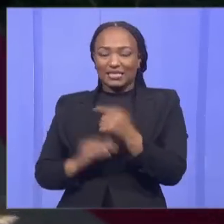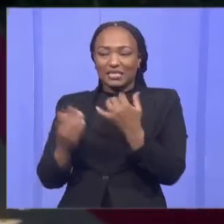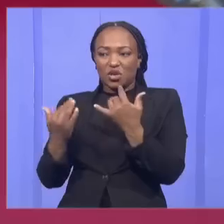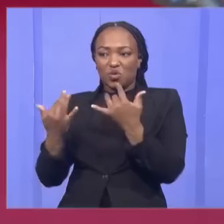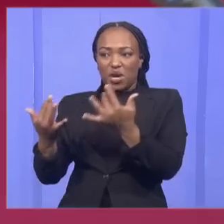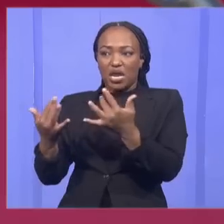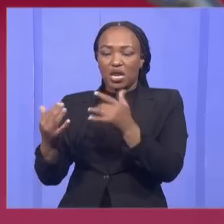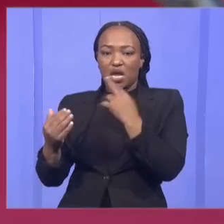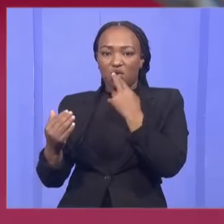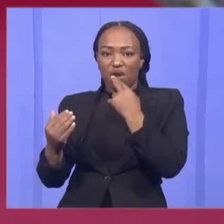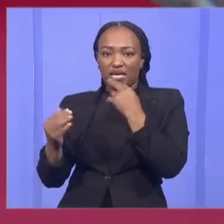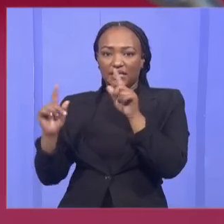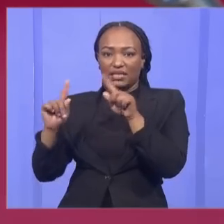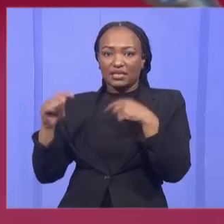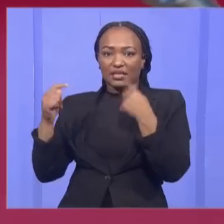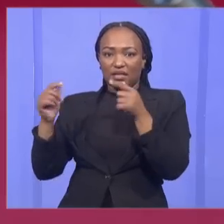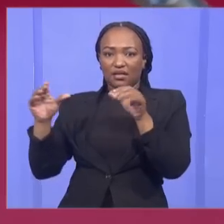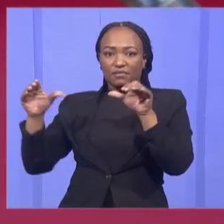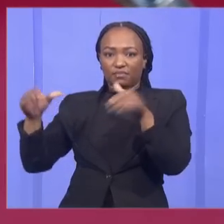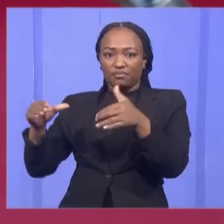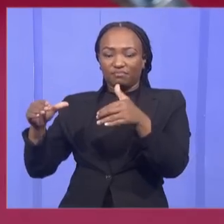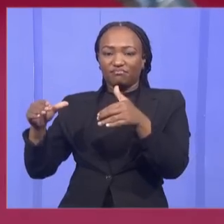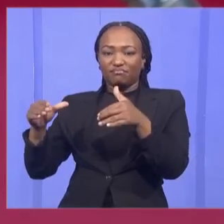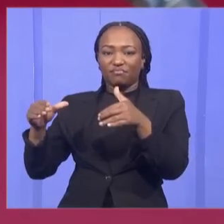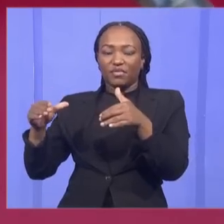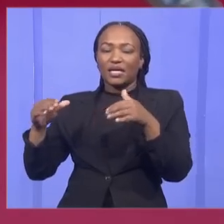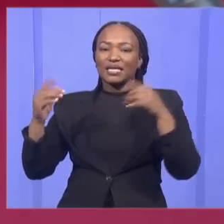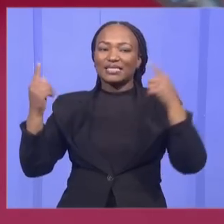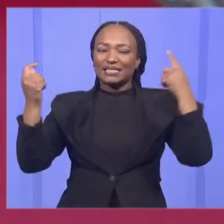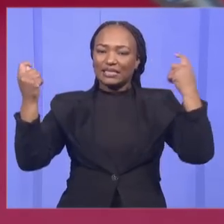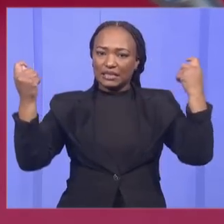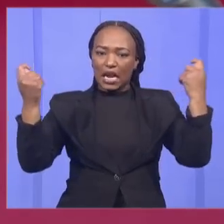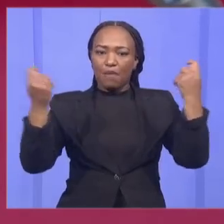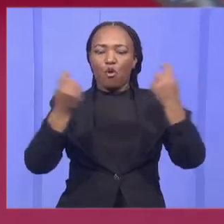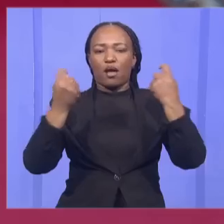is the mandate for it. It is actually ceremonial